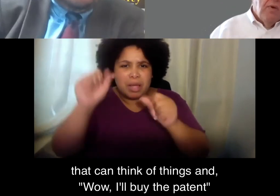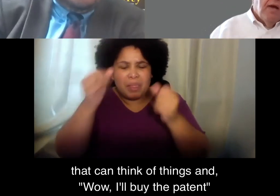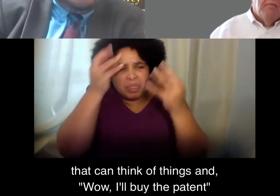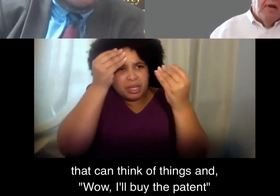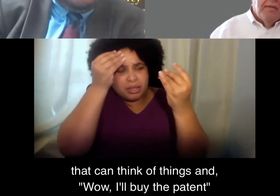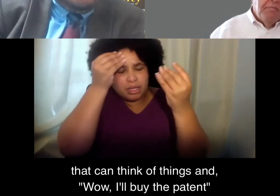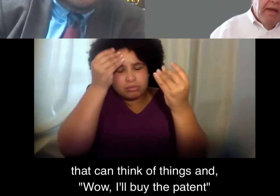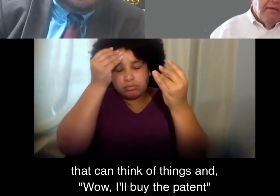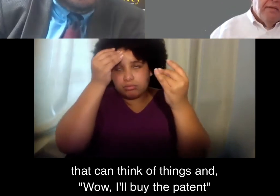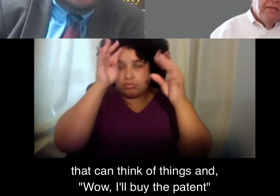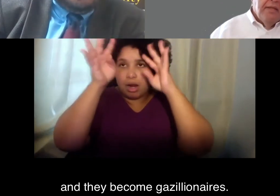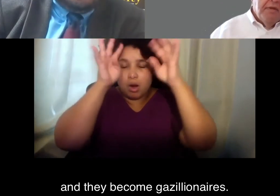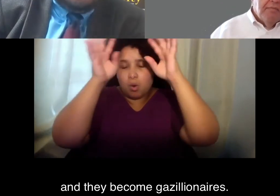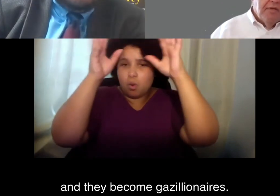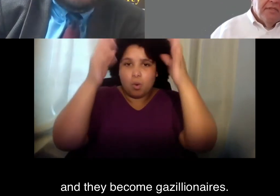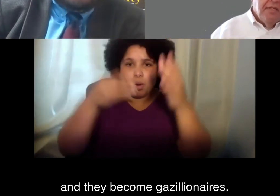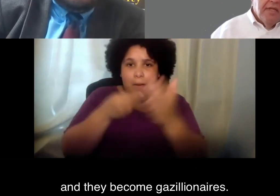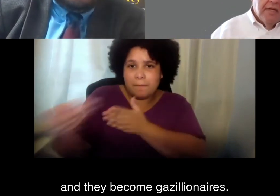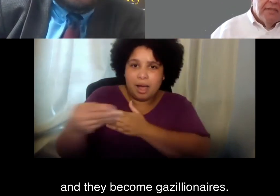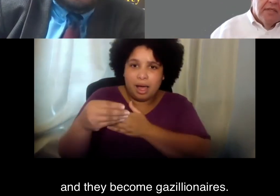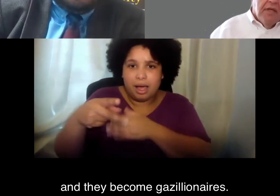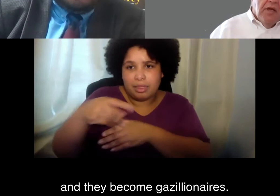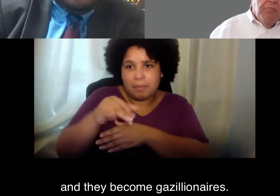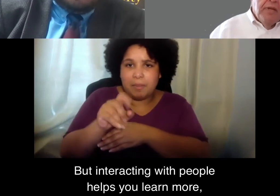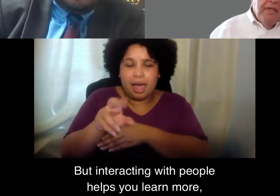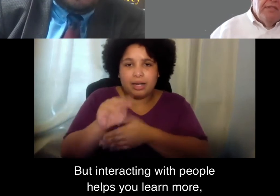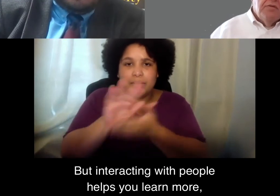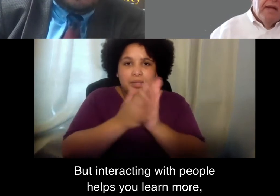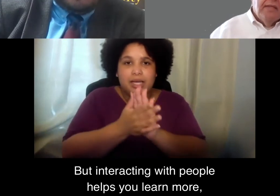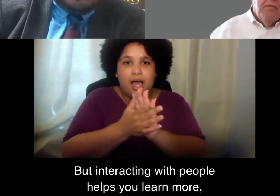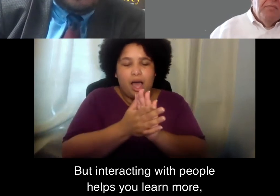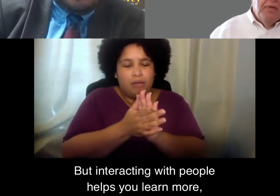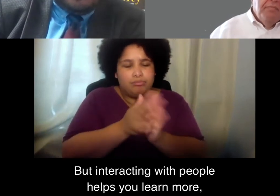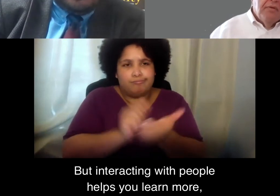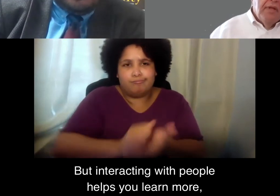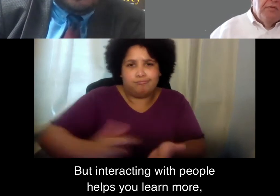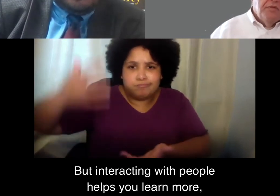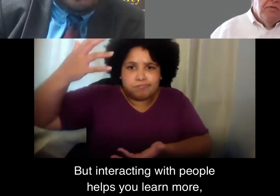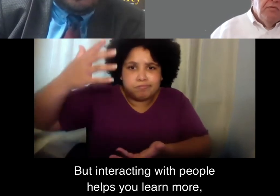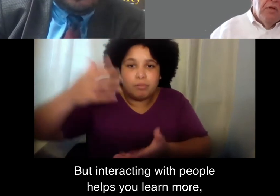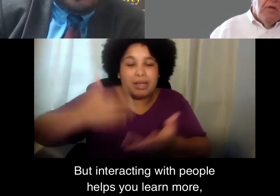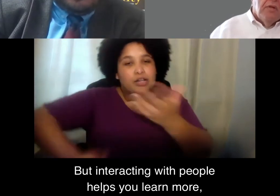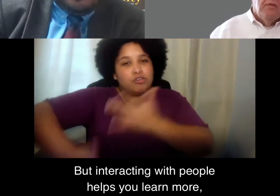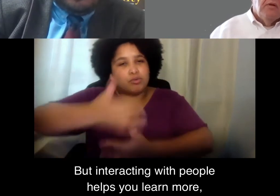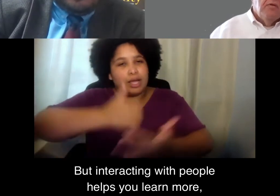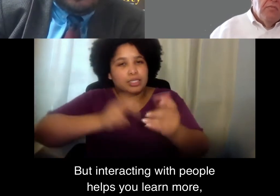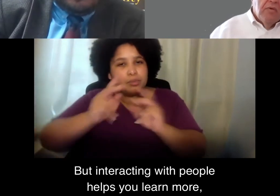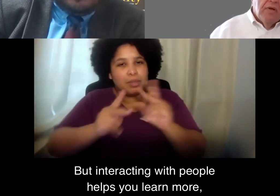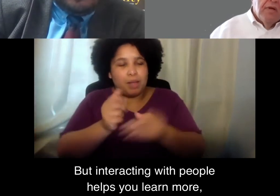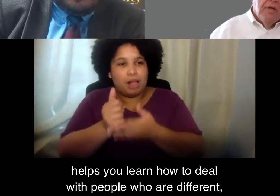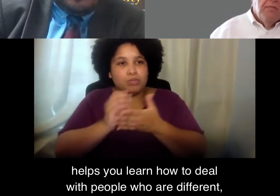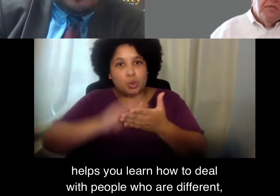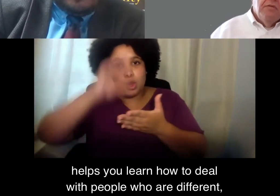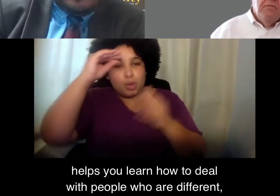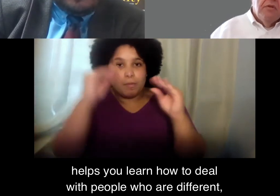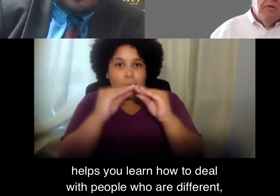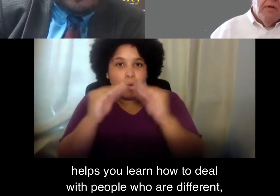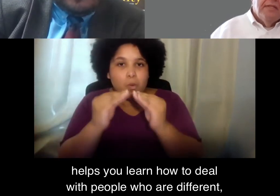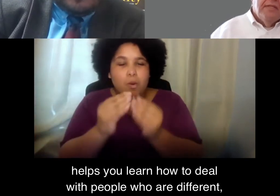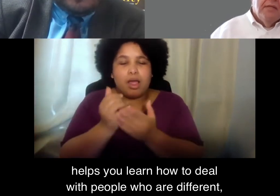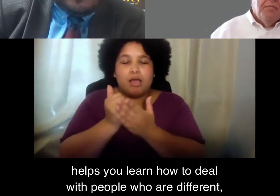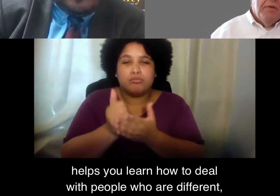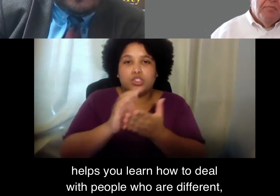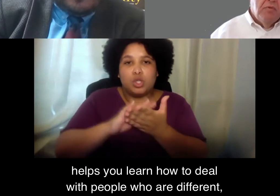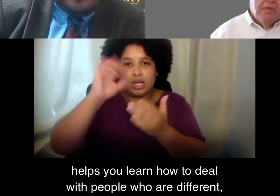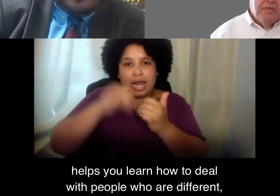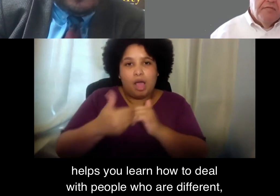and, wow, I'll buy the patent, and they become gazillionaires. But interacting with people helps you learn more, helps you learn how to